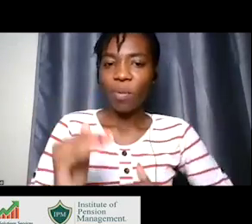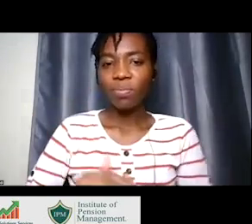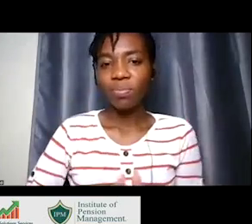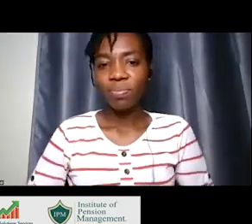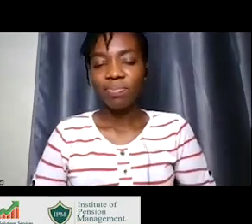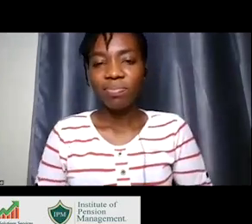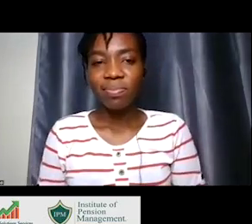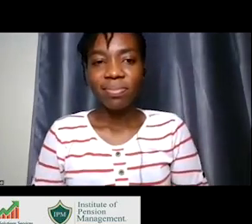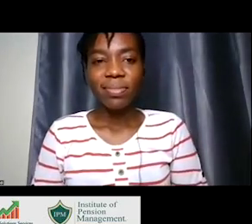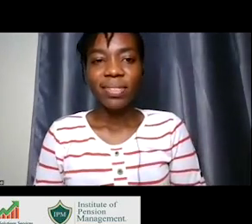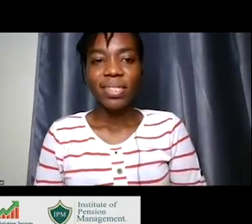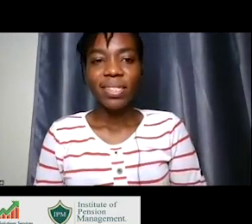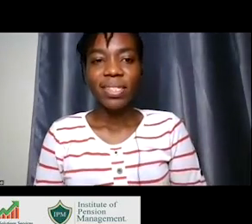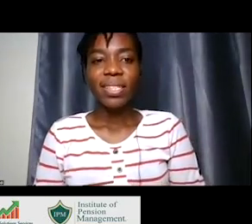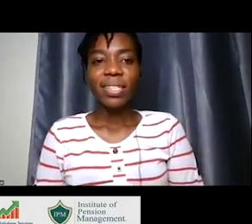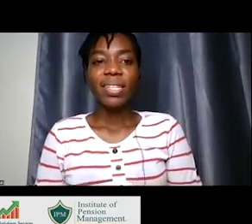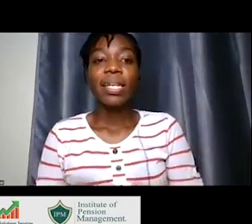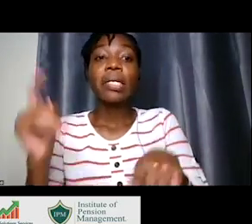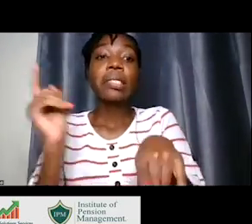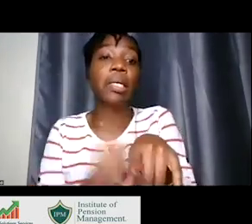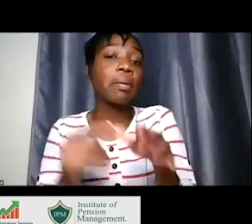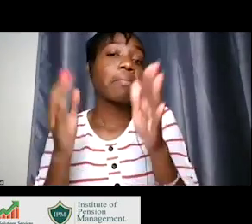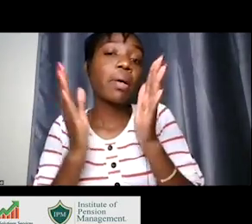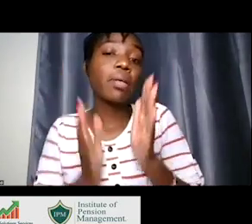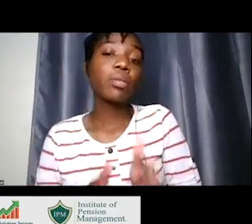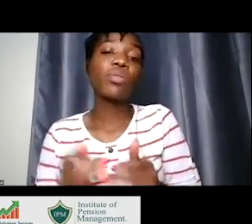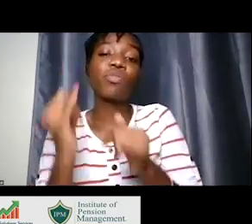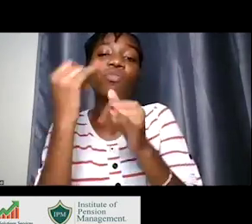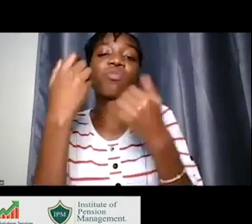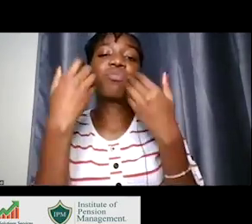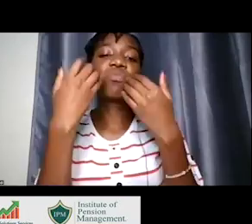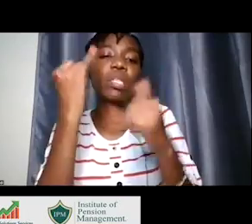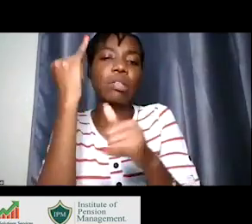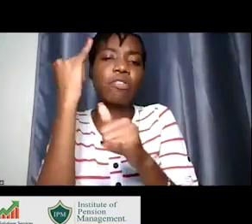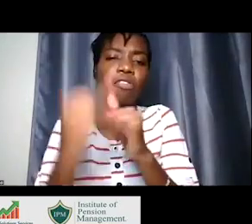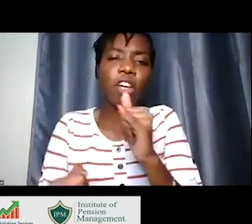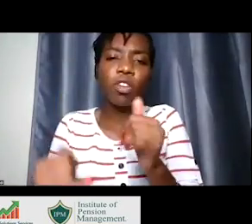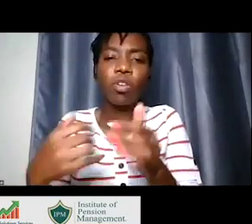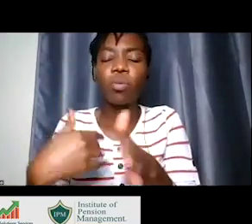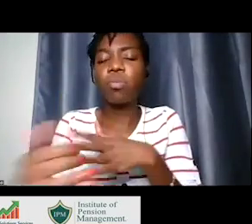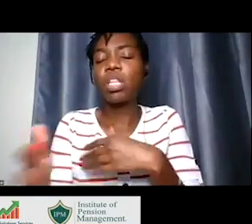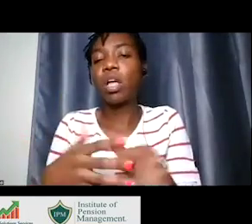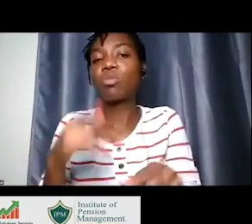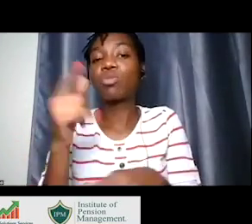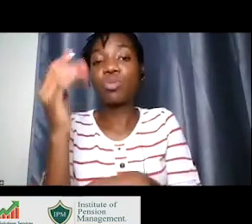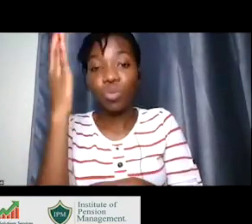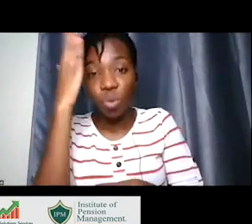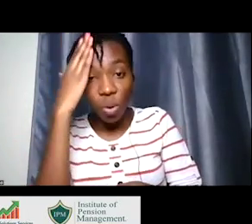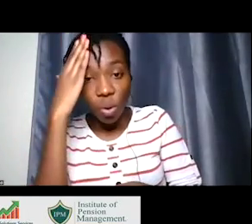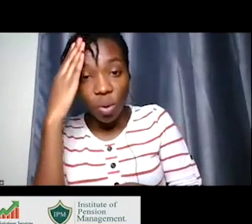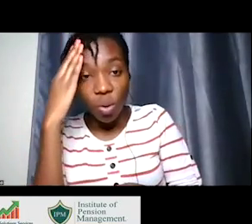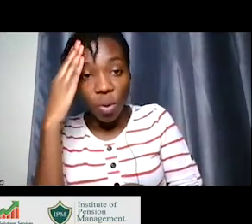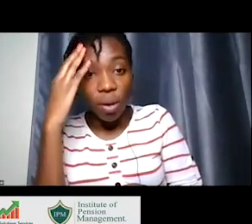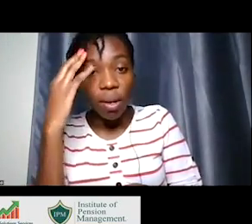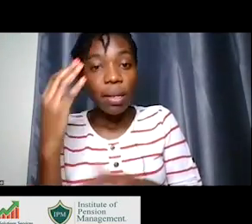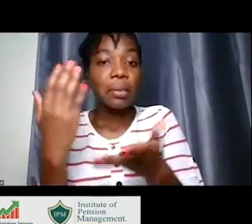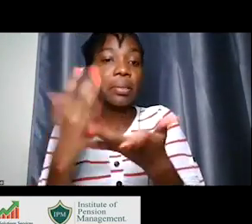Betrayal, when they end without your consent, when it ends suddenly, deceit, being